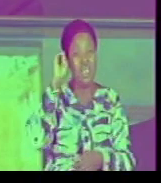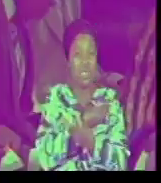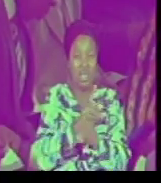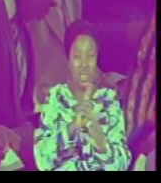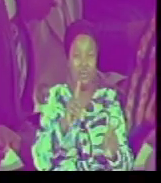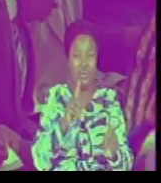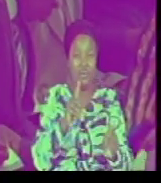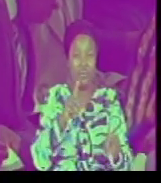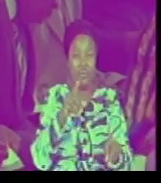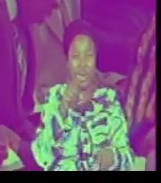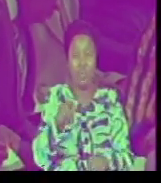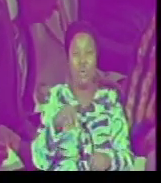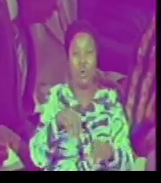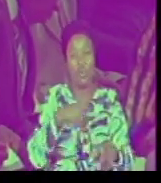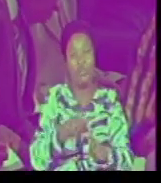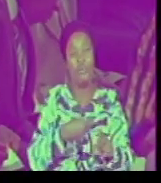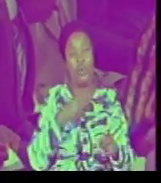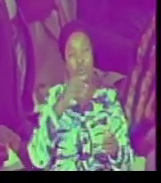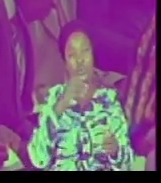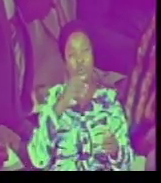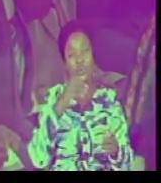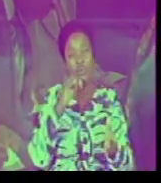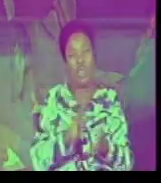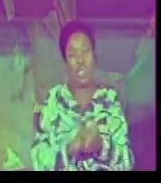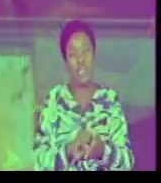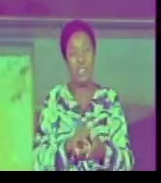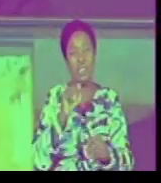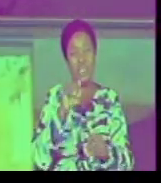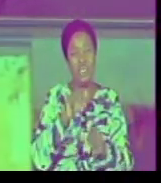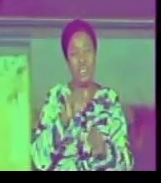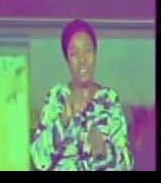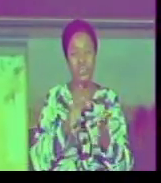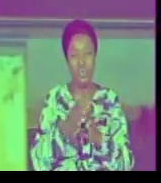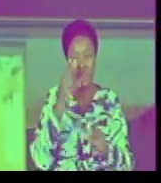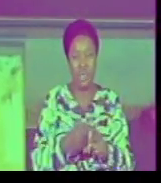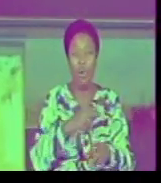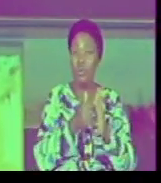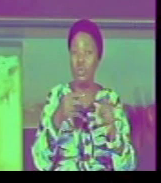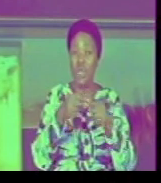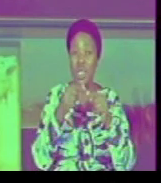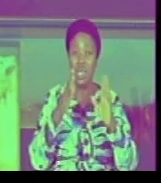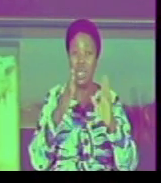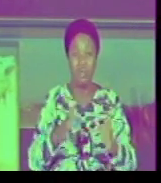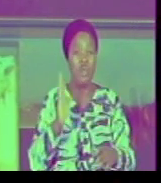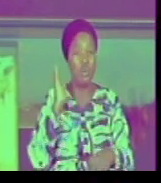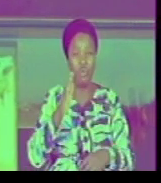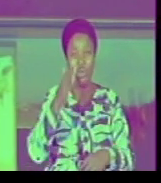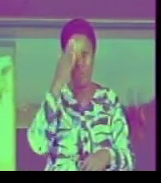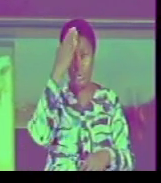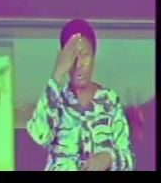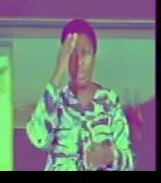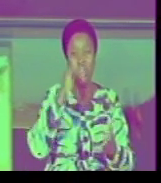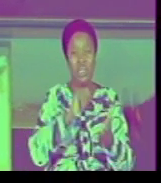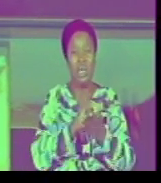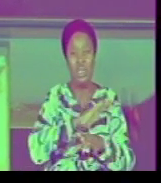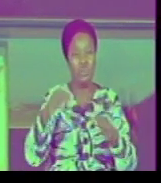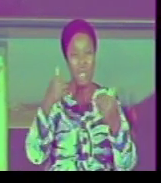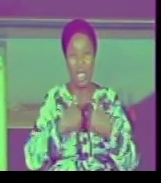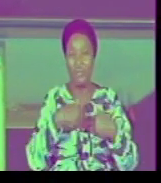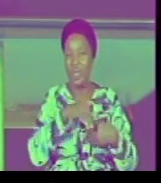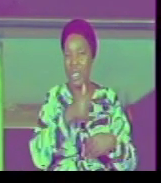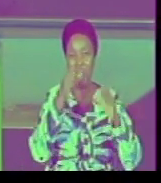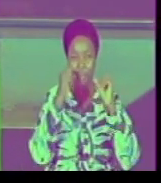in Jesus' name. All those enemies will know they don't have any power over your